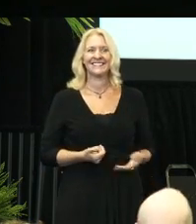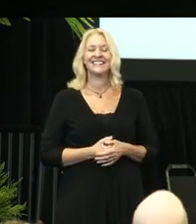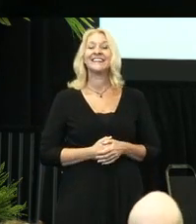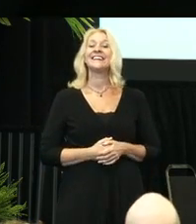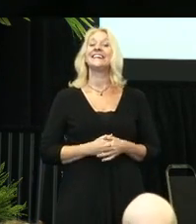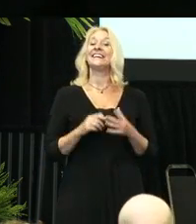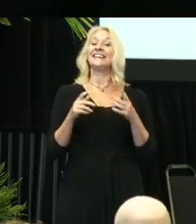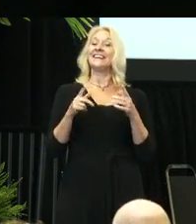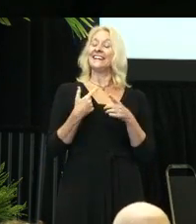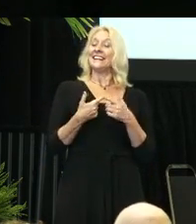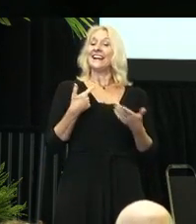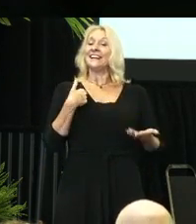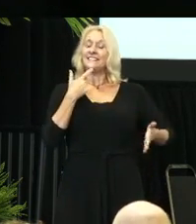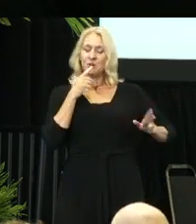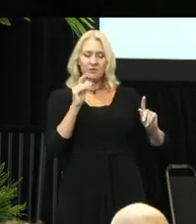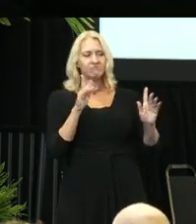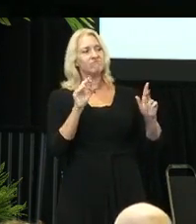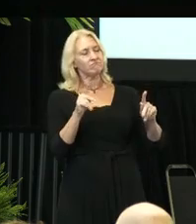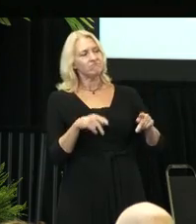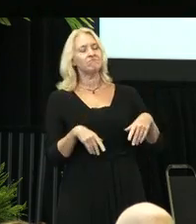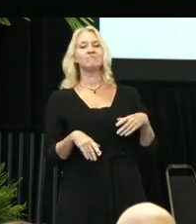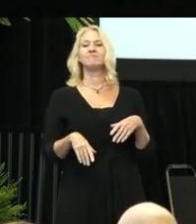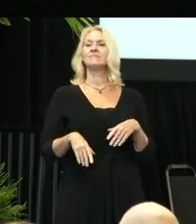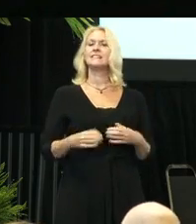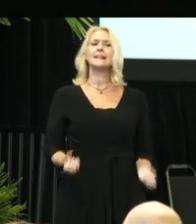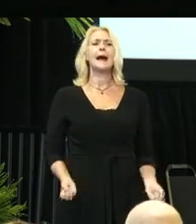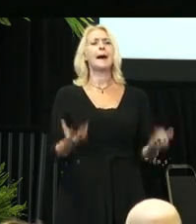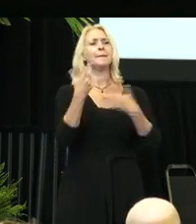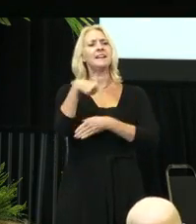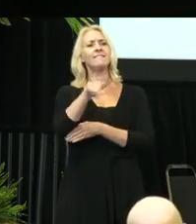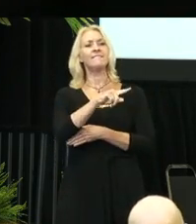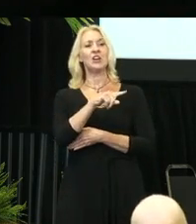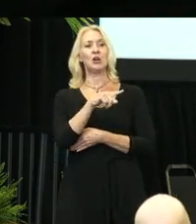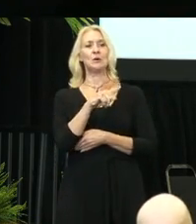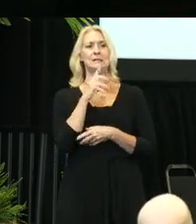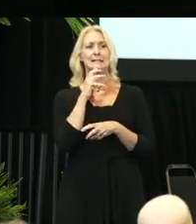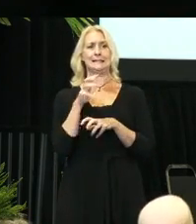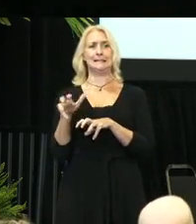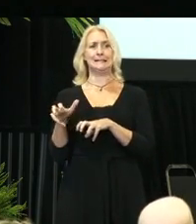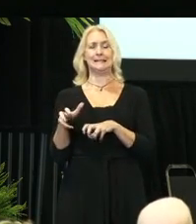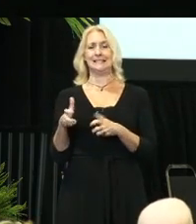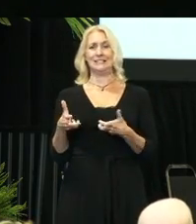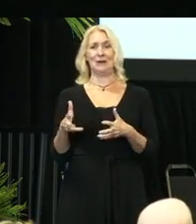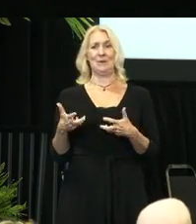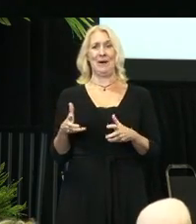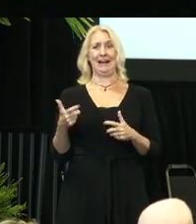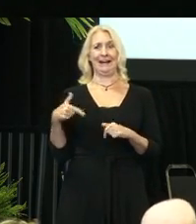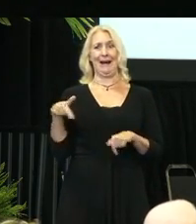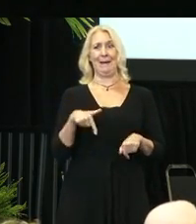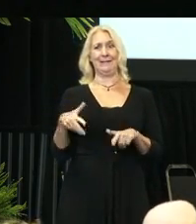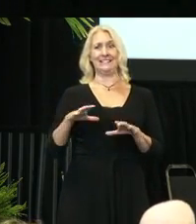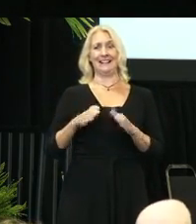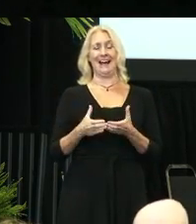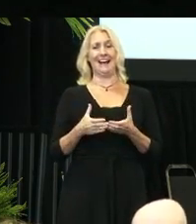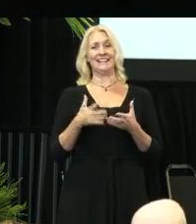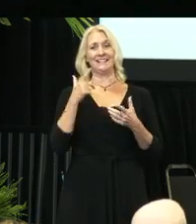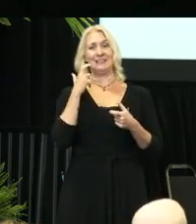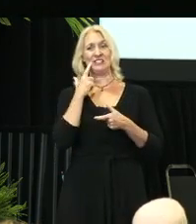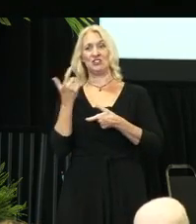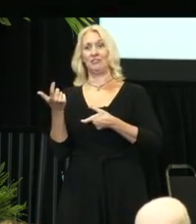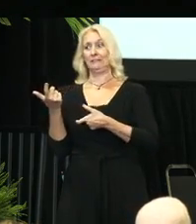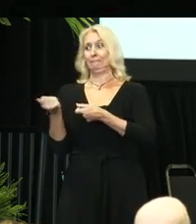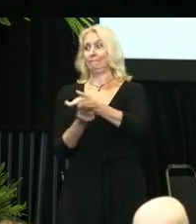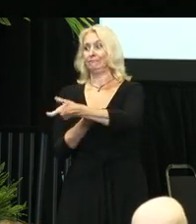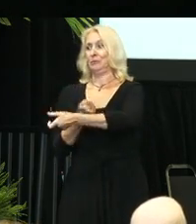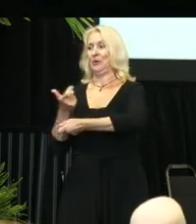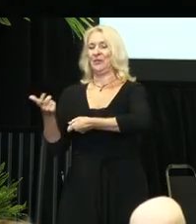And then I say, all right, very good. How many of you are leaving fingernail tracks in the carpet because we've drug you in by